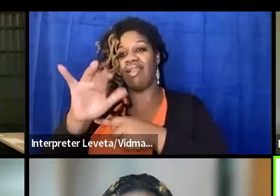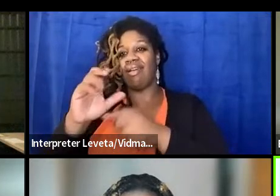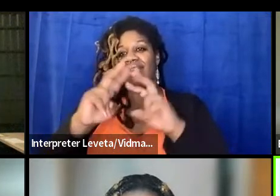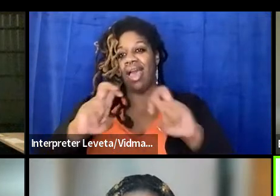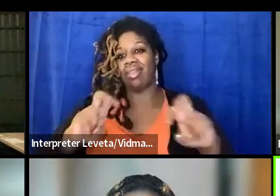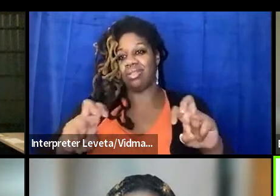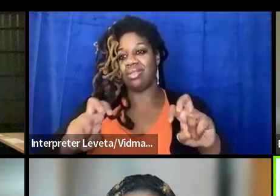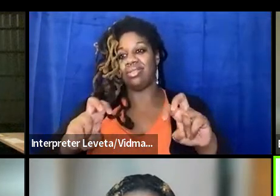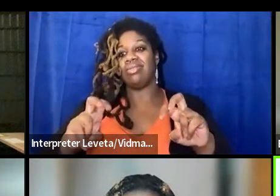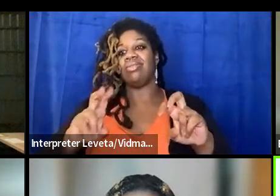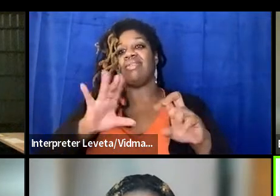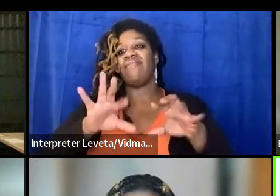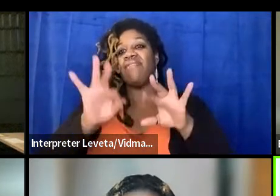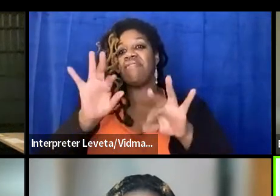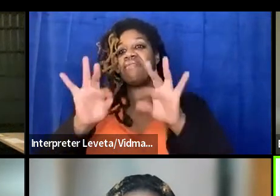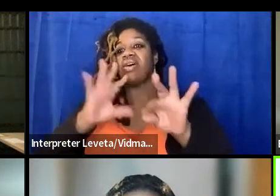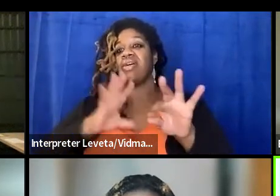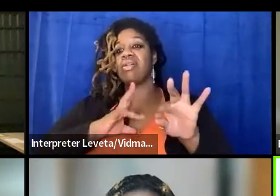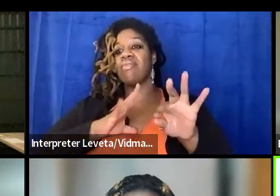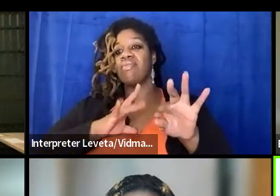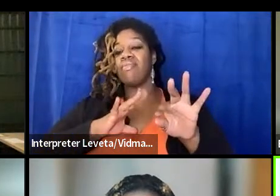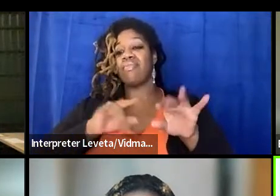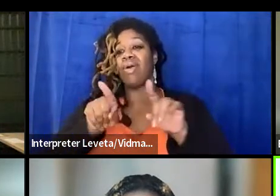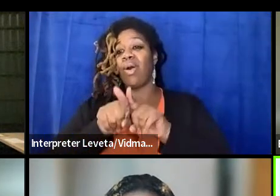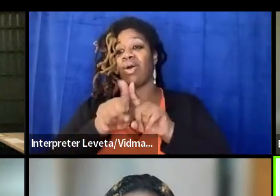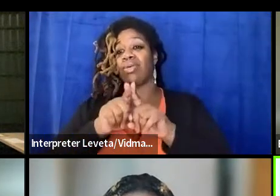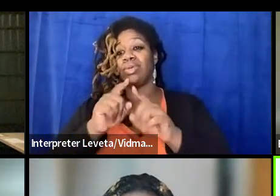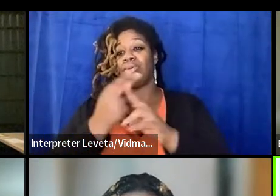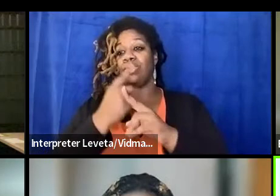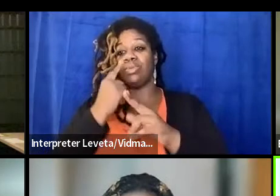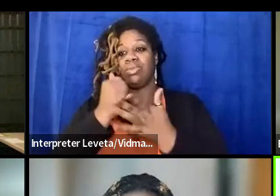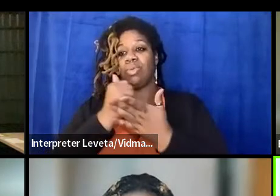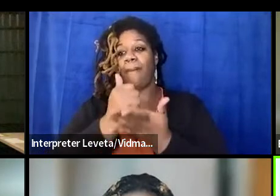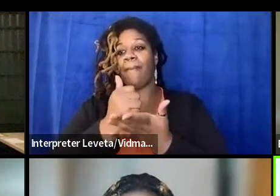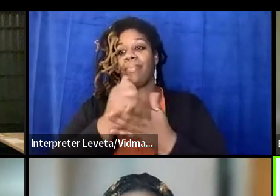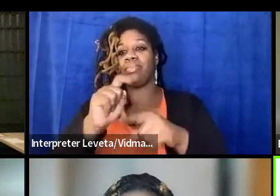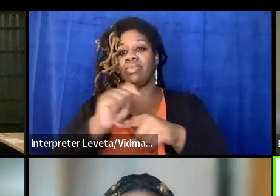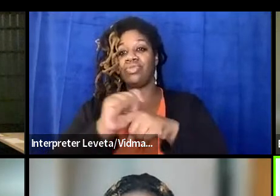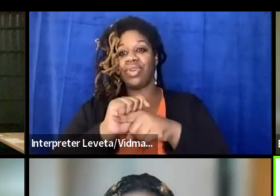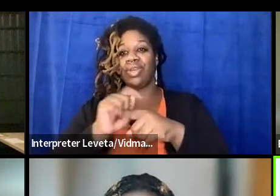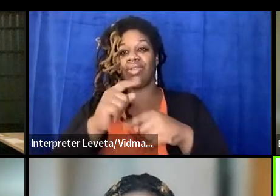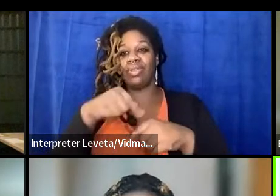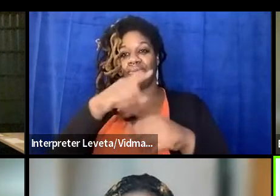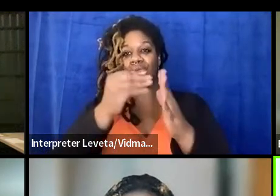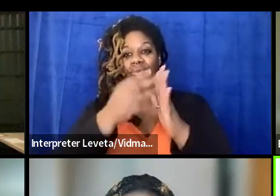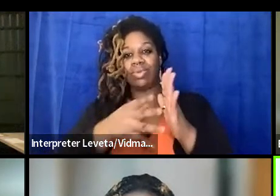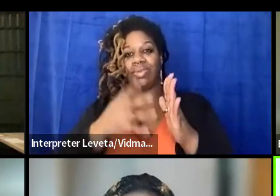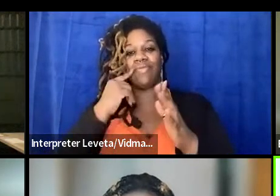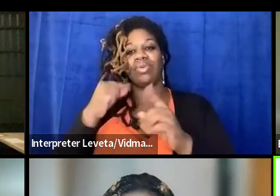It also helps train students in genetic techniques as well.